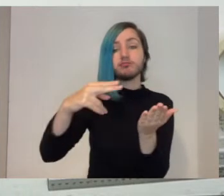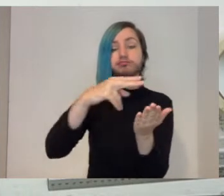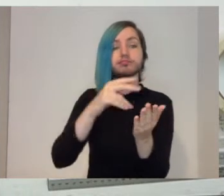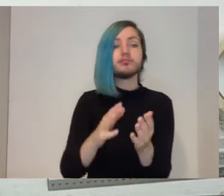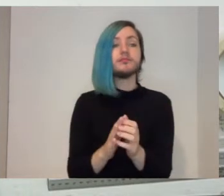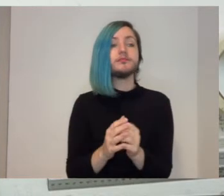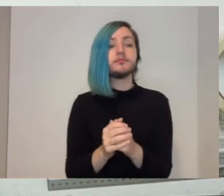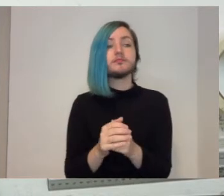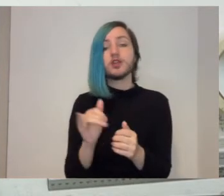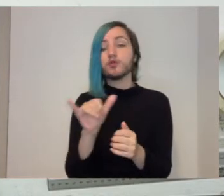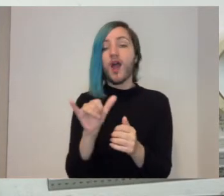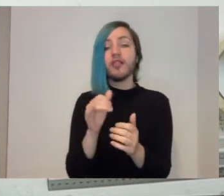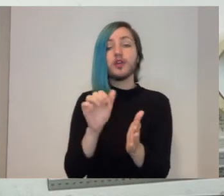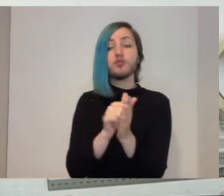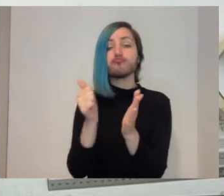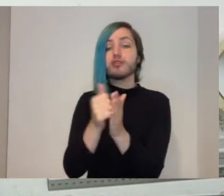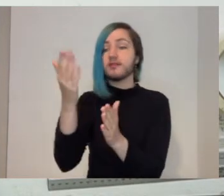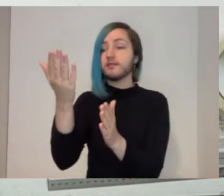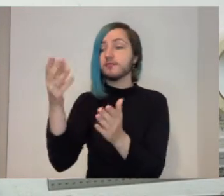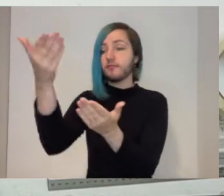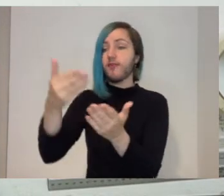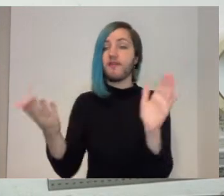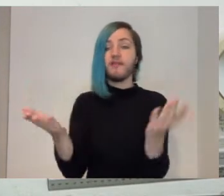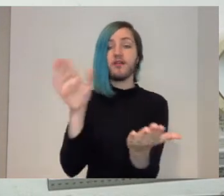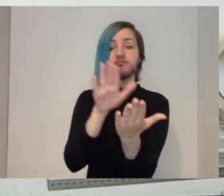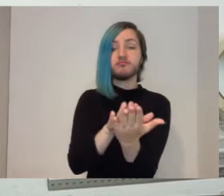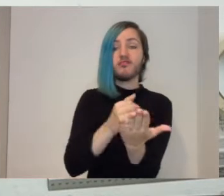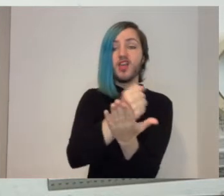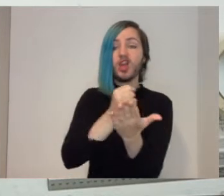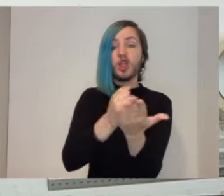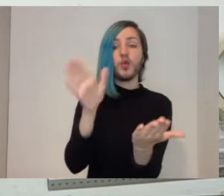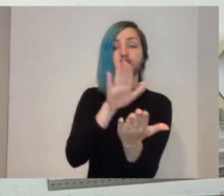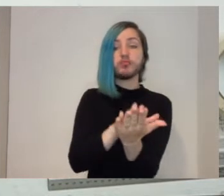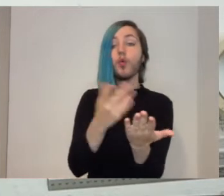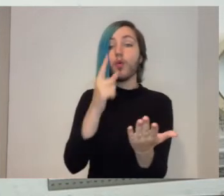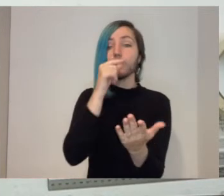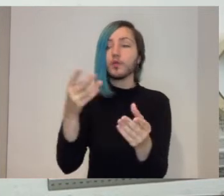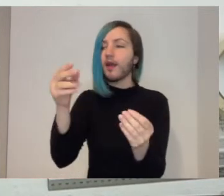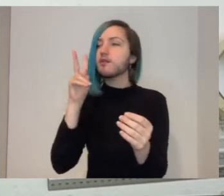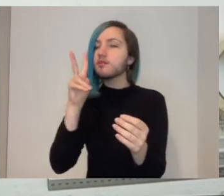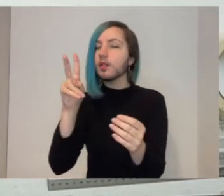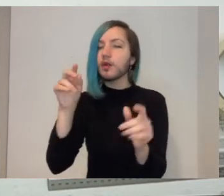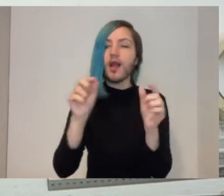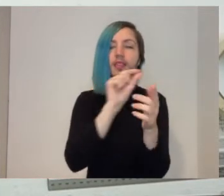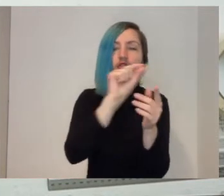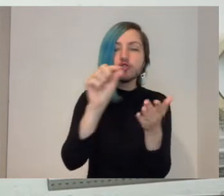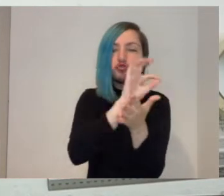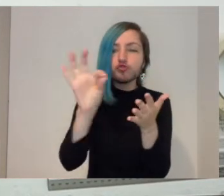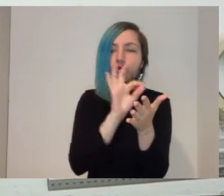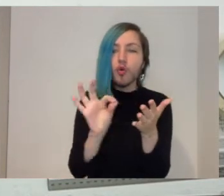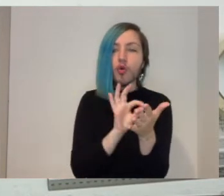you can either like print off the guide and glue it to a piece of paper, or you can hand draw the lines yourself and then like simply cut